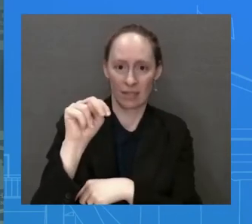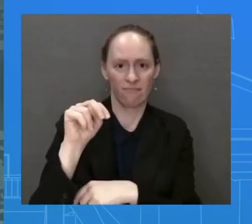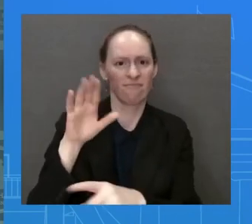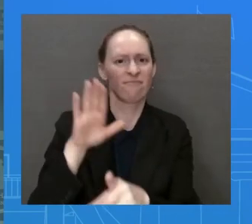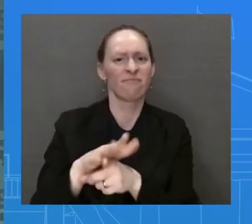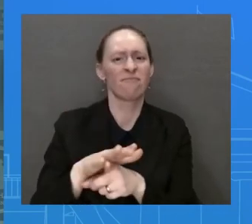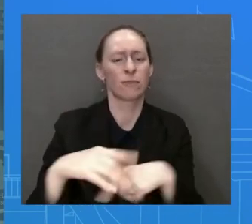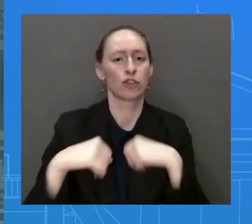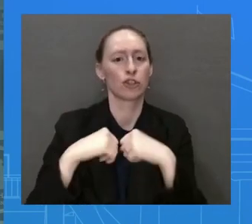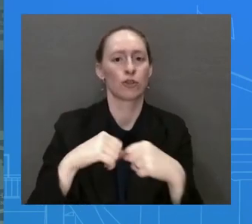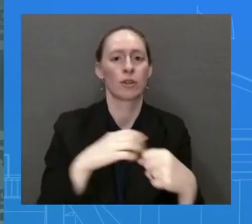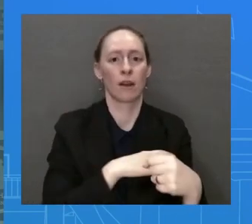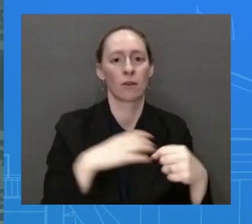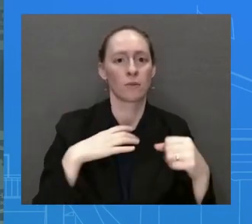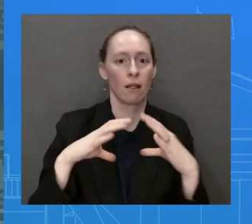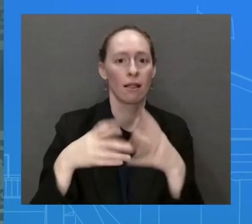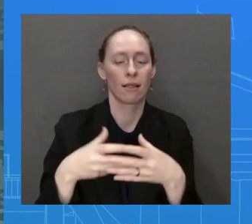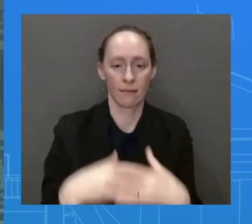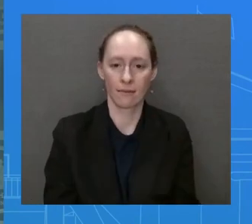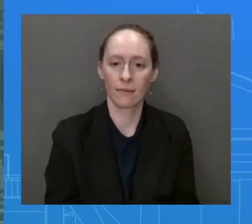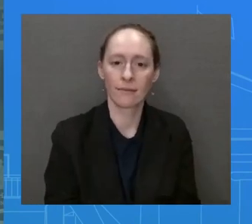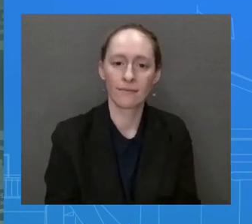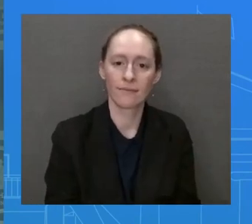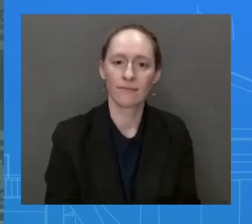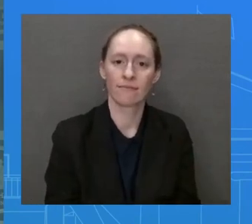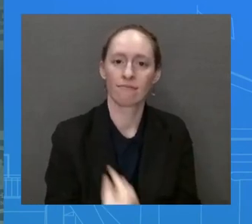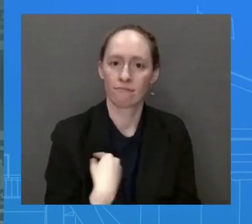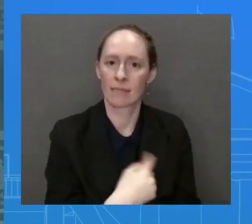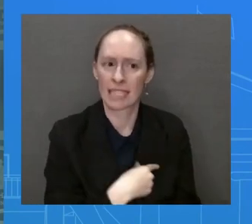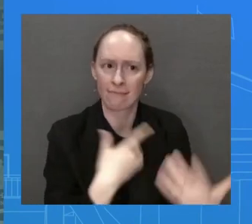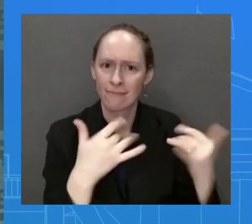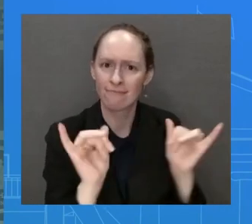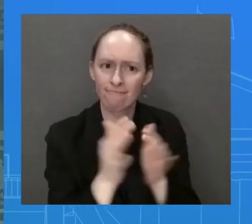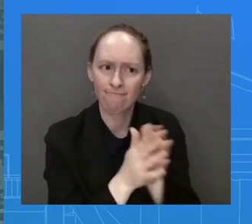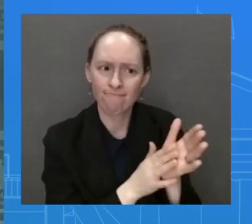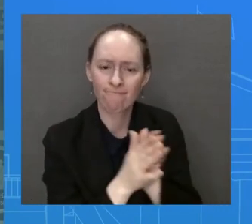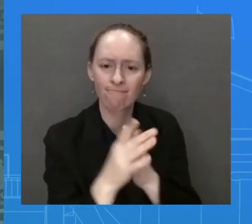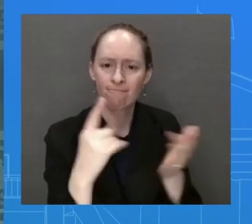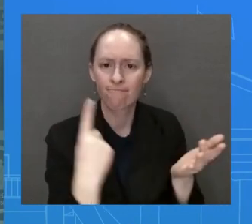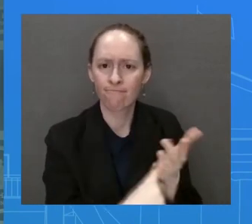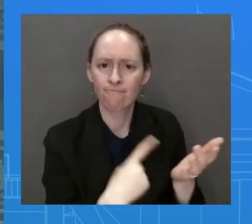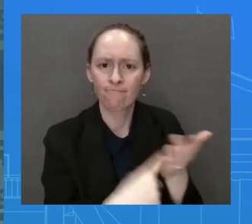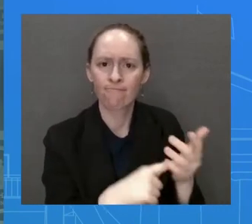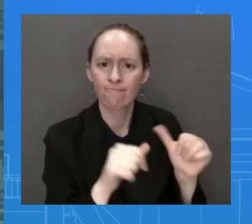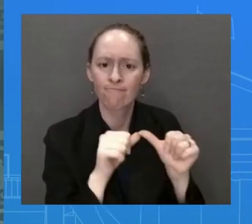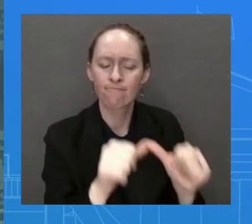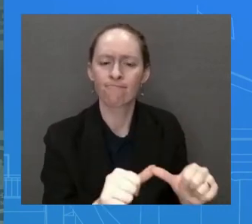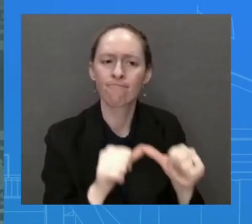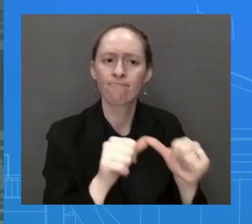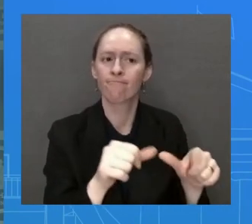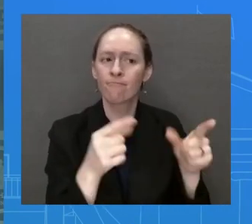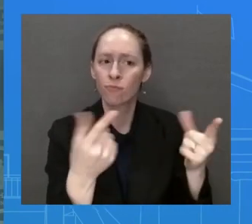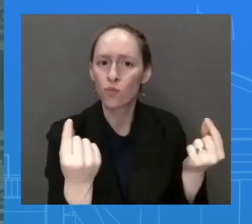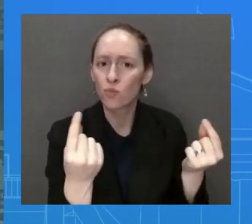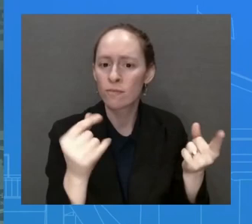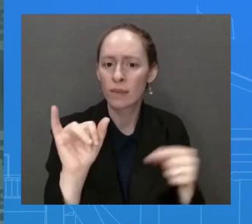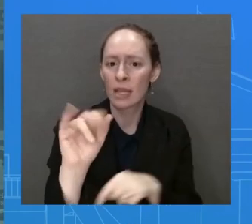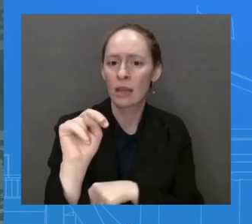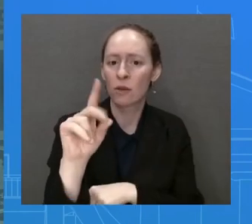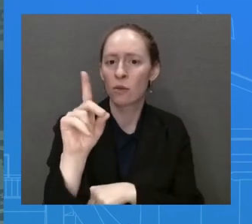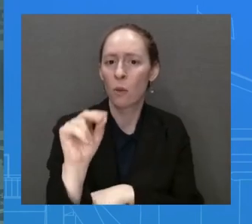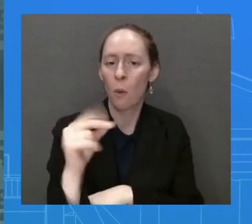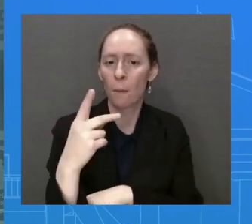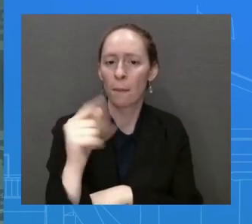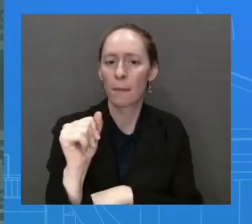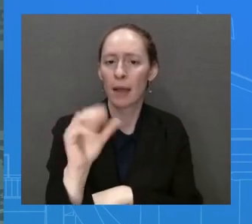on the Indo-Pacific Economic Framework, Prime Minister Kishida arrived at the White House, as you all know. I believe my colleague laid out what came out of